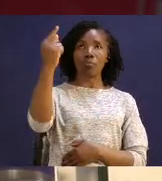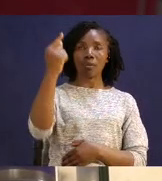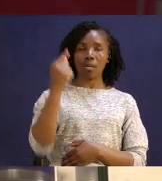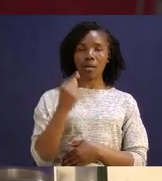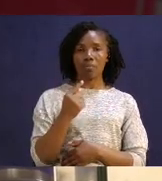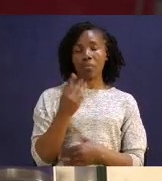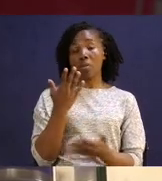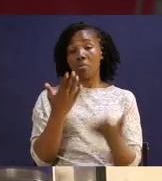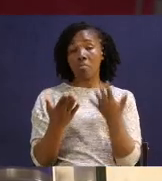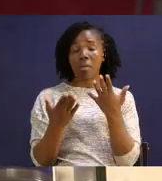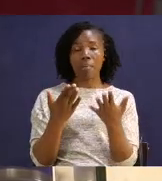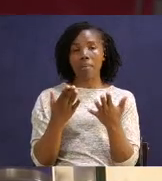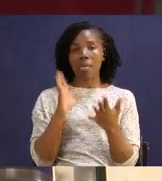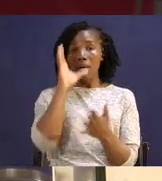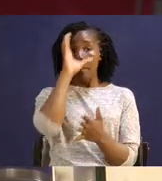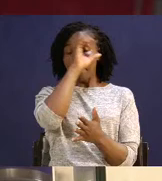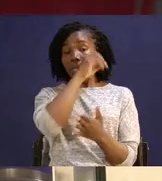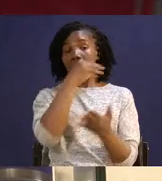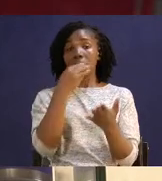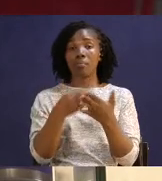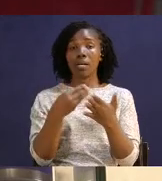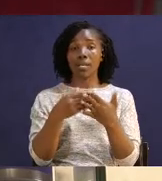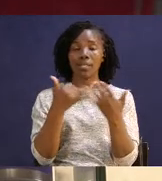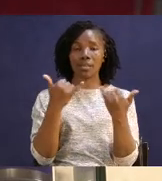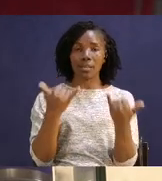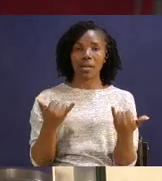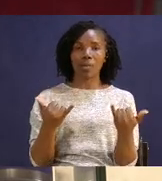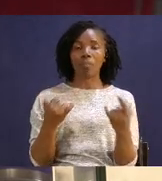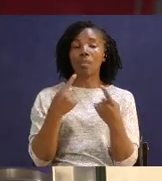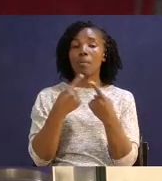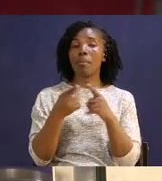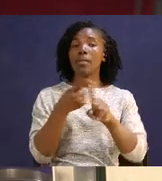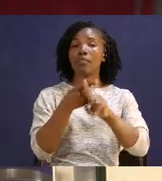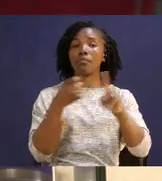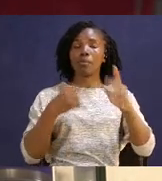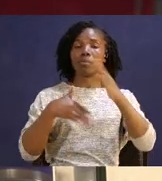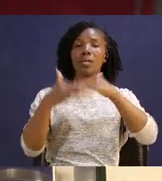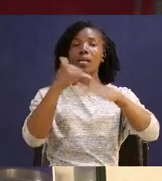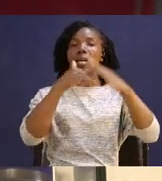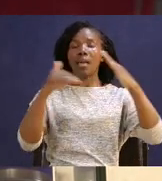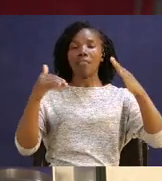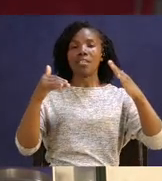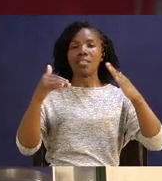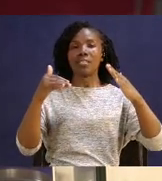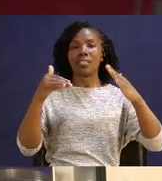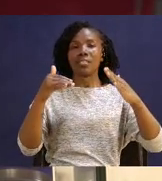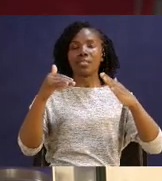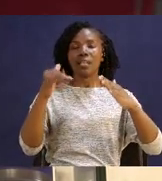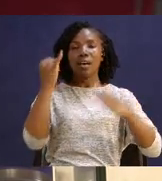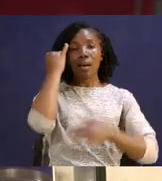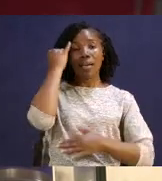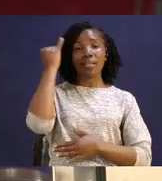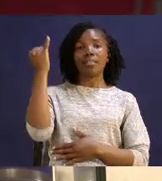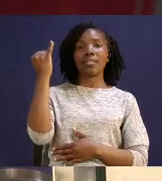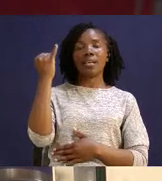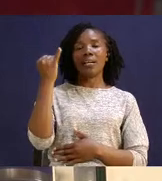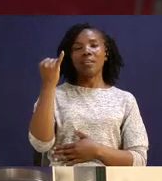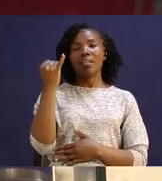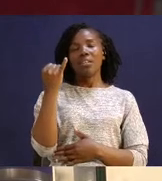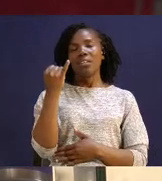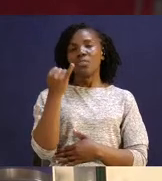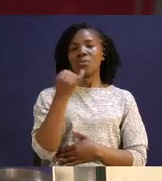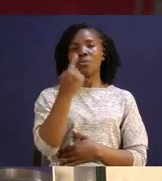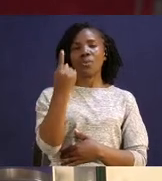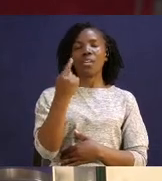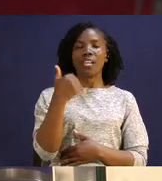You may be broke right now, but from heaven's perspective, you just have insufficient